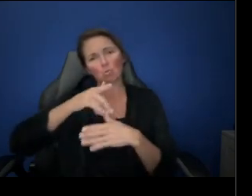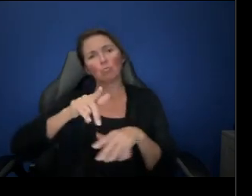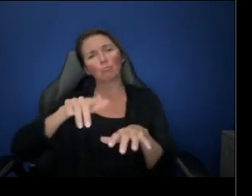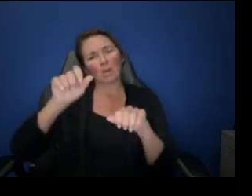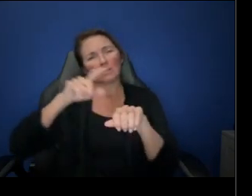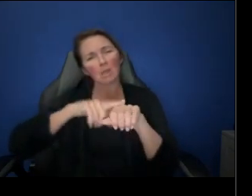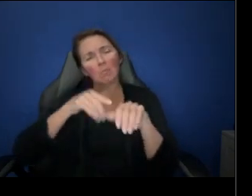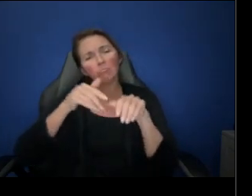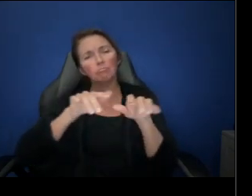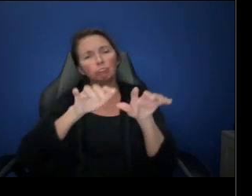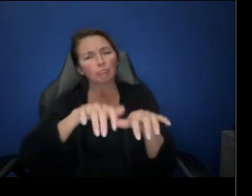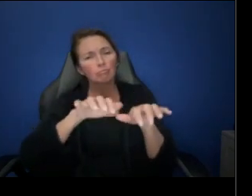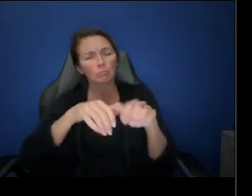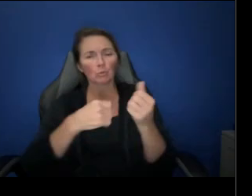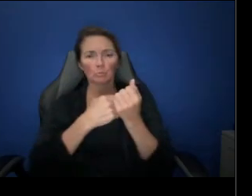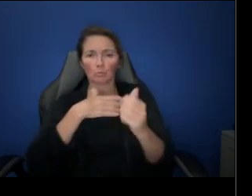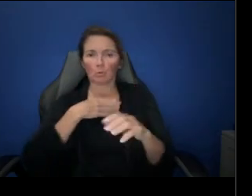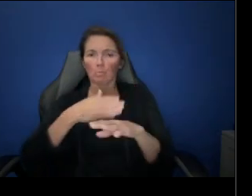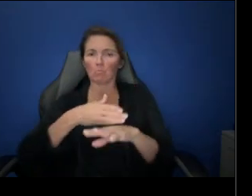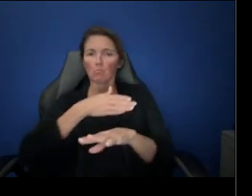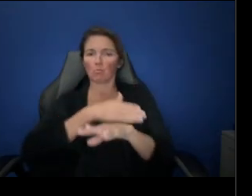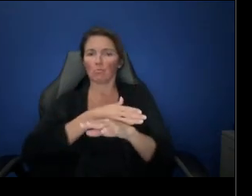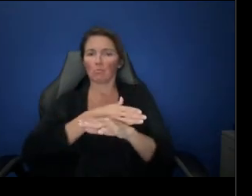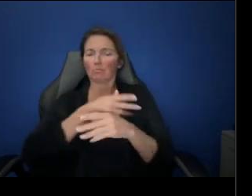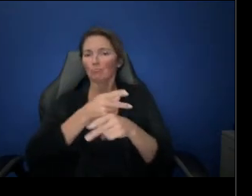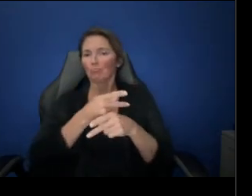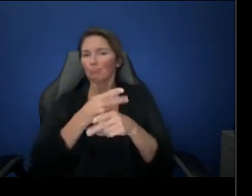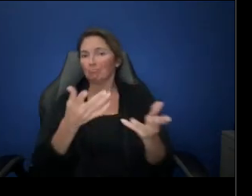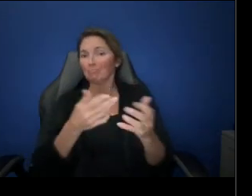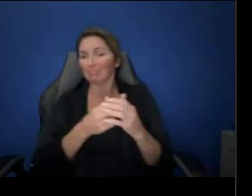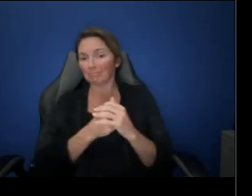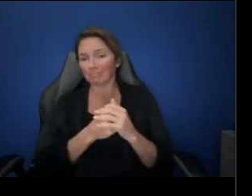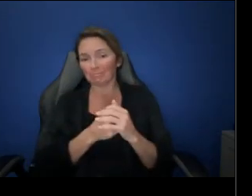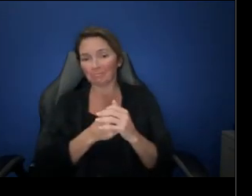and support in improving our training products.